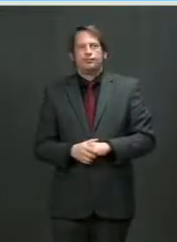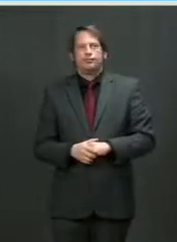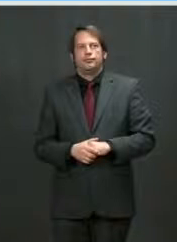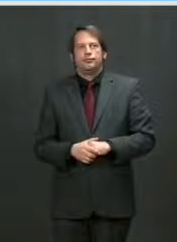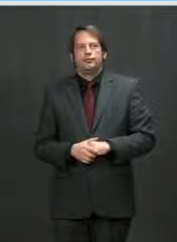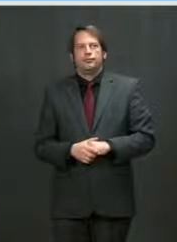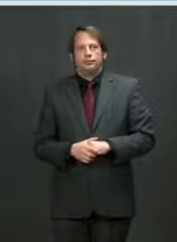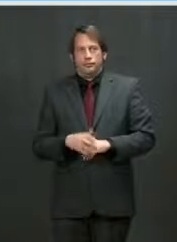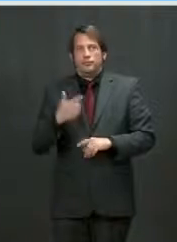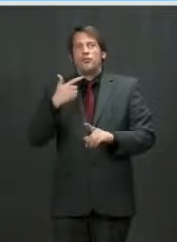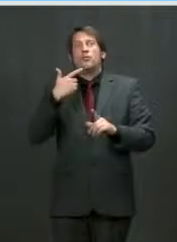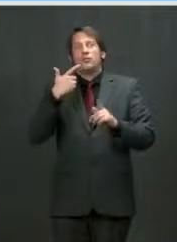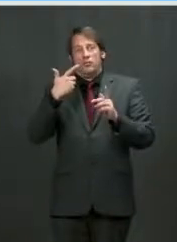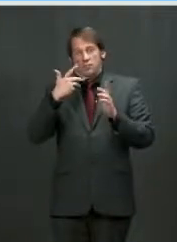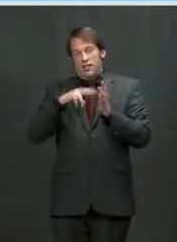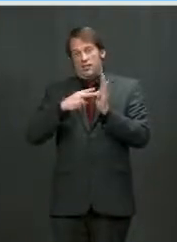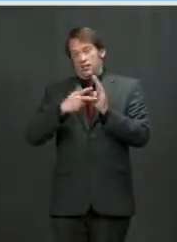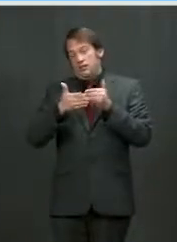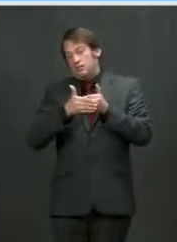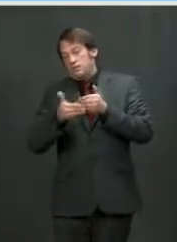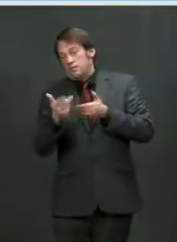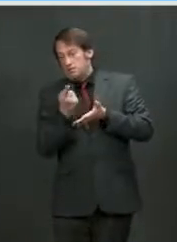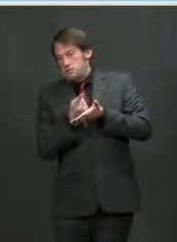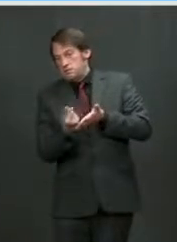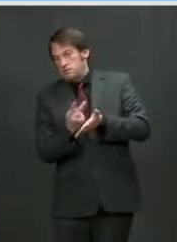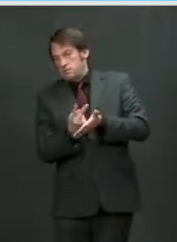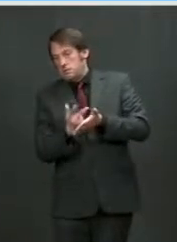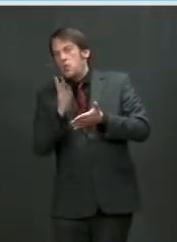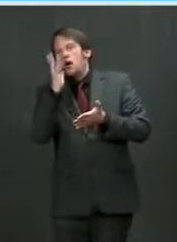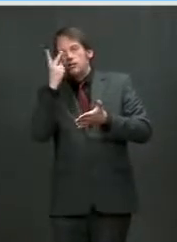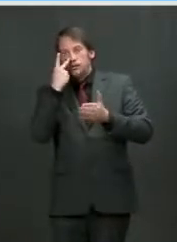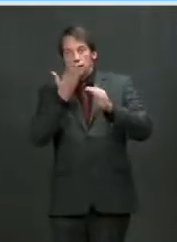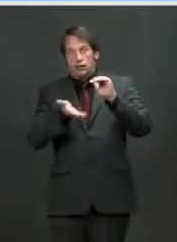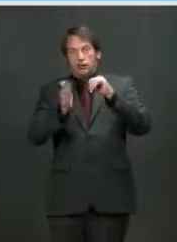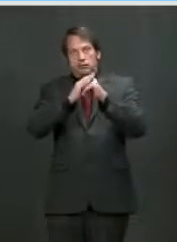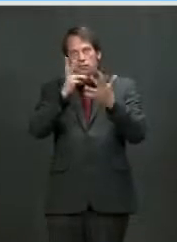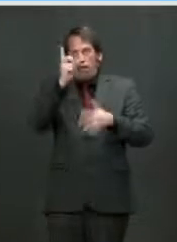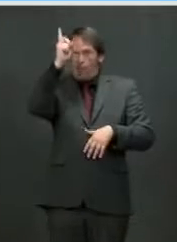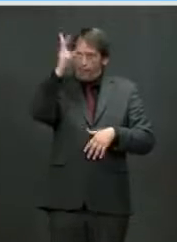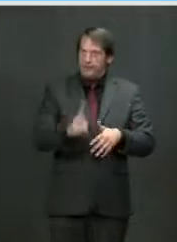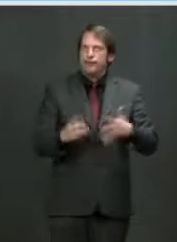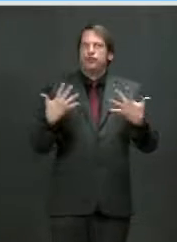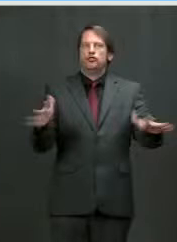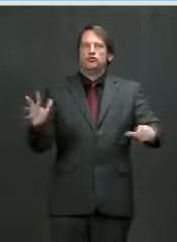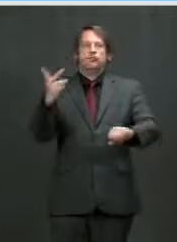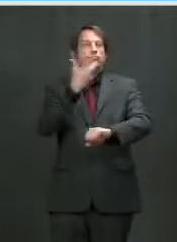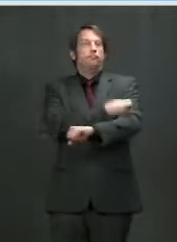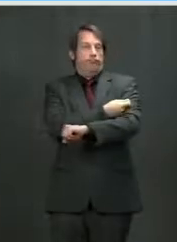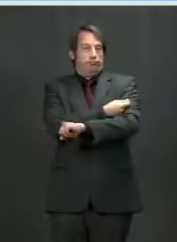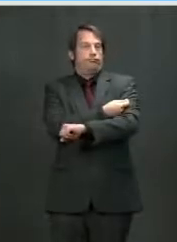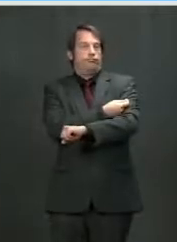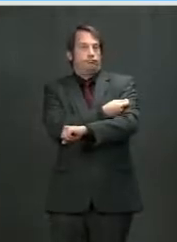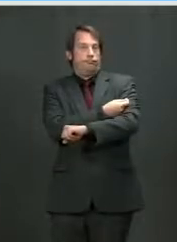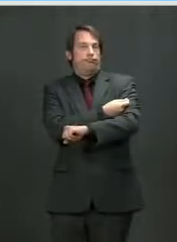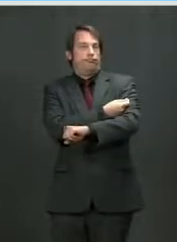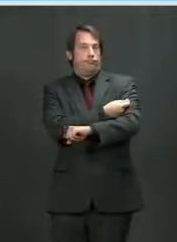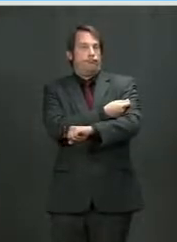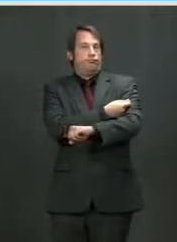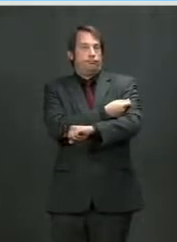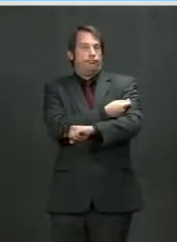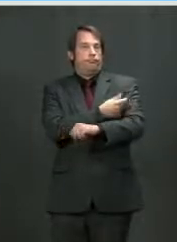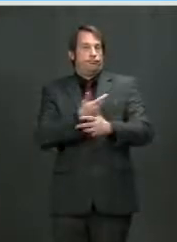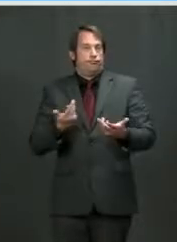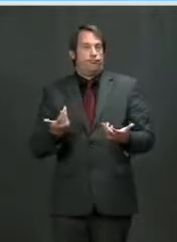half. What's important to remember for those who are getting vaccinated is that still means that we've got half of the